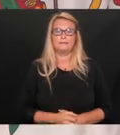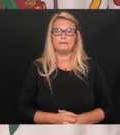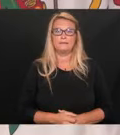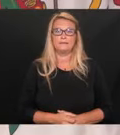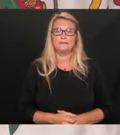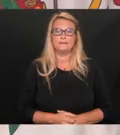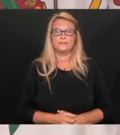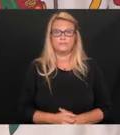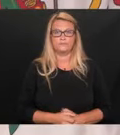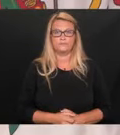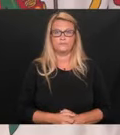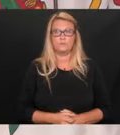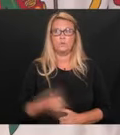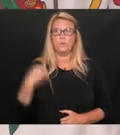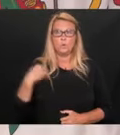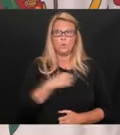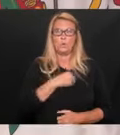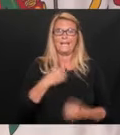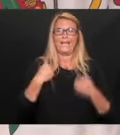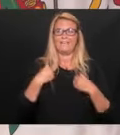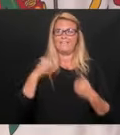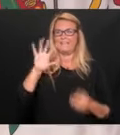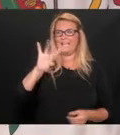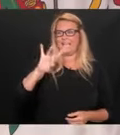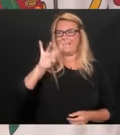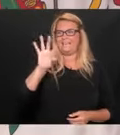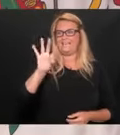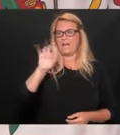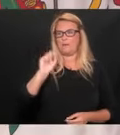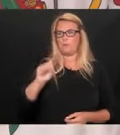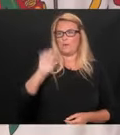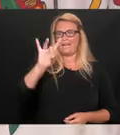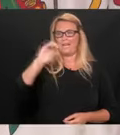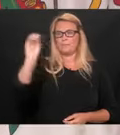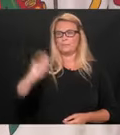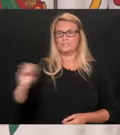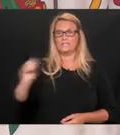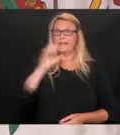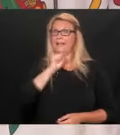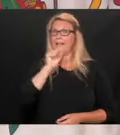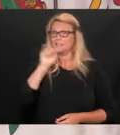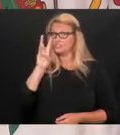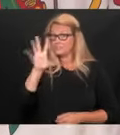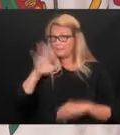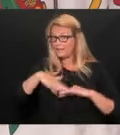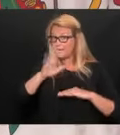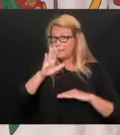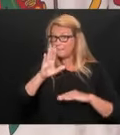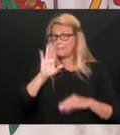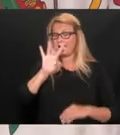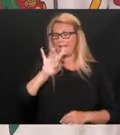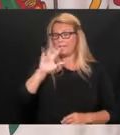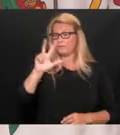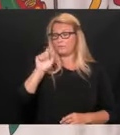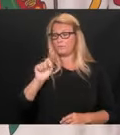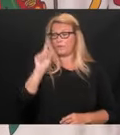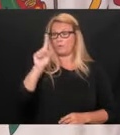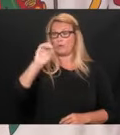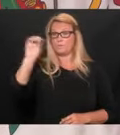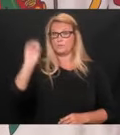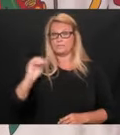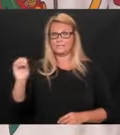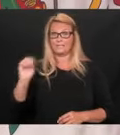Absolutely, without any question, we've got 89.8% of our 65 and olders with one shot and 83.1% of our 50